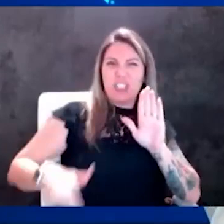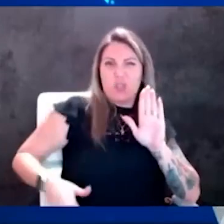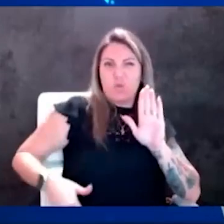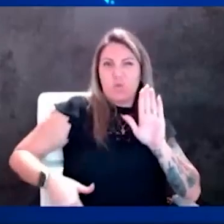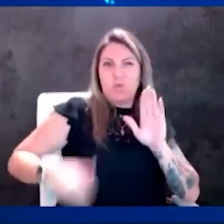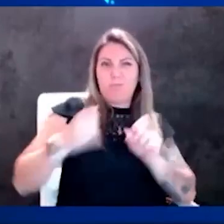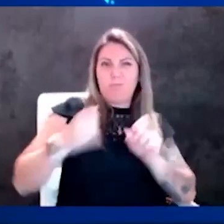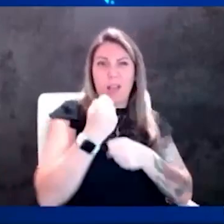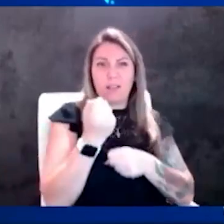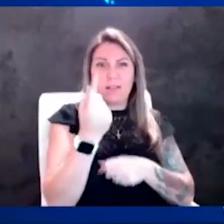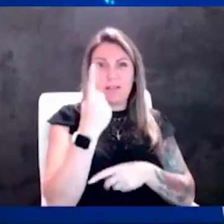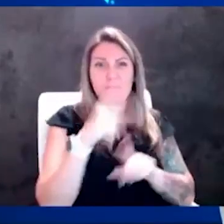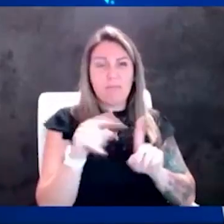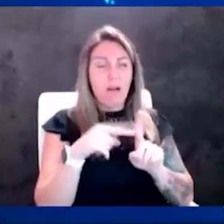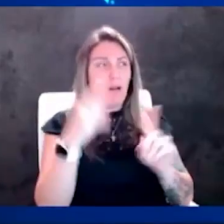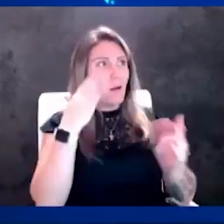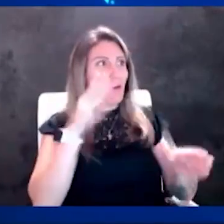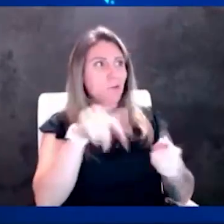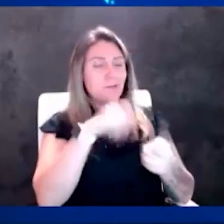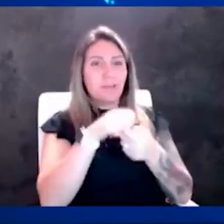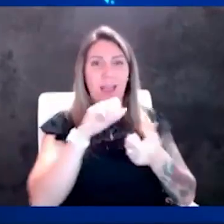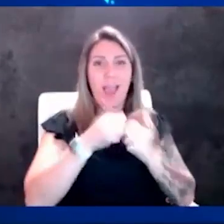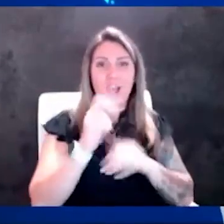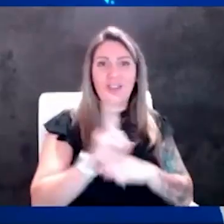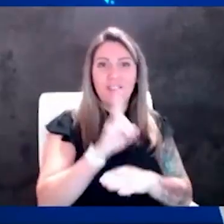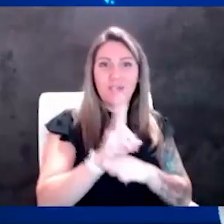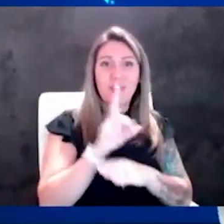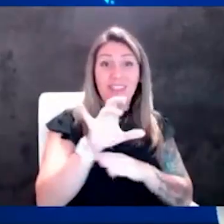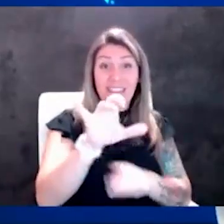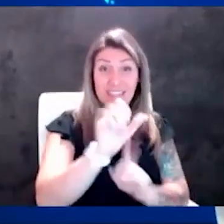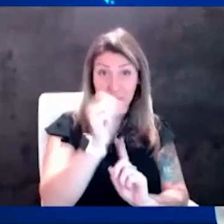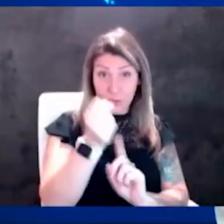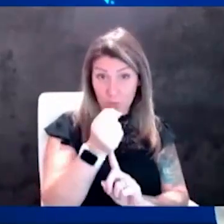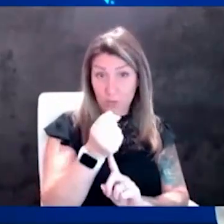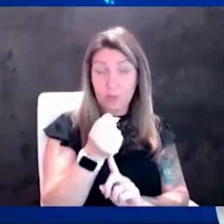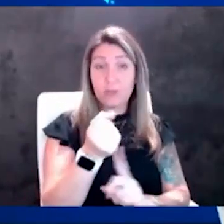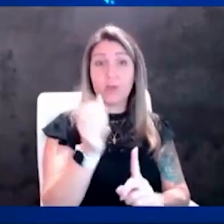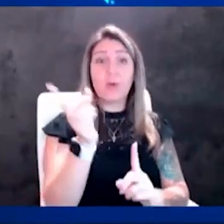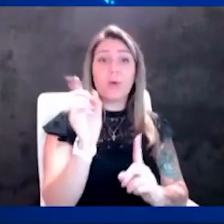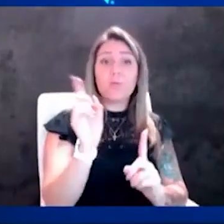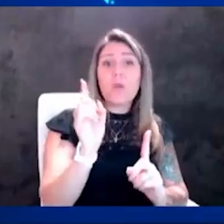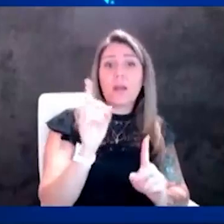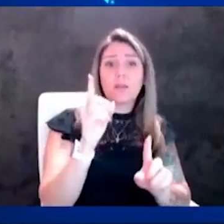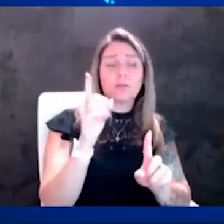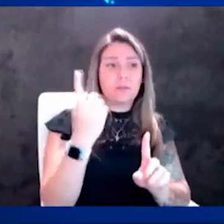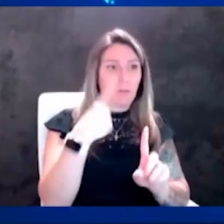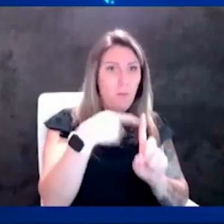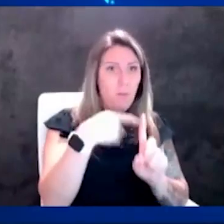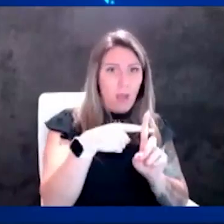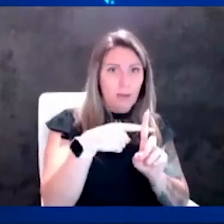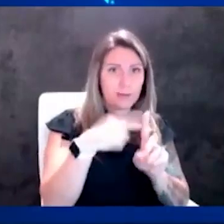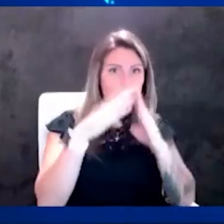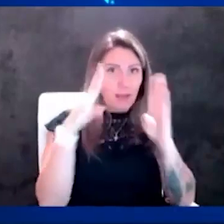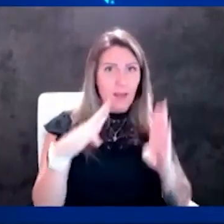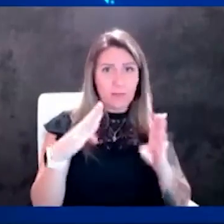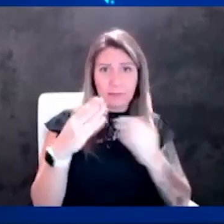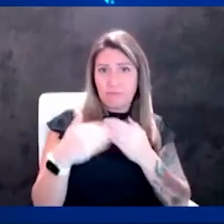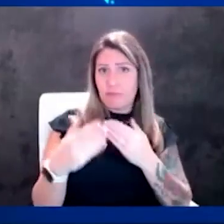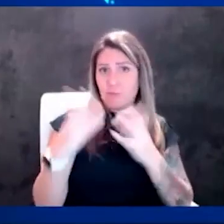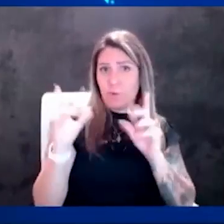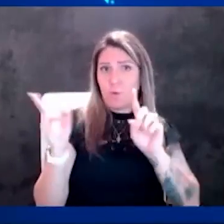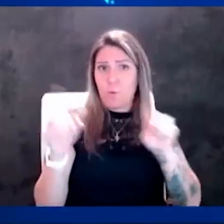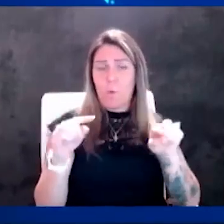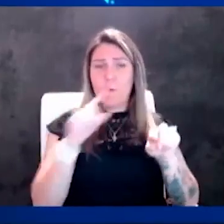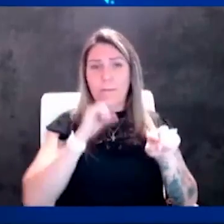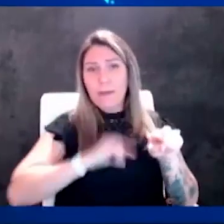that we know exactly how to utilize it. But I would say in that situation where you have something that's positive in your household, the rest of you want to go to Thanksgiving dinner, you don't want to transmit it,